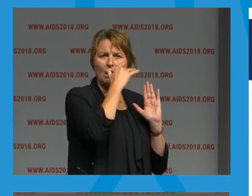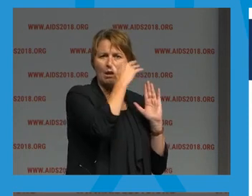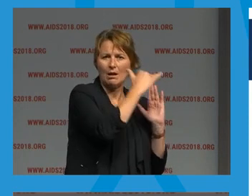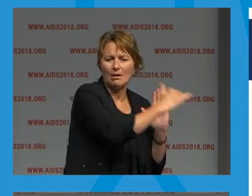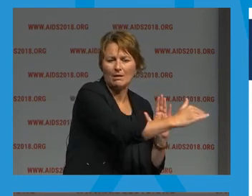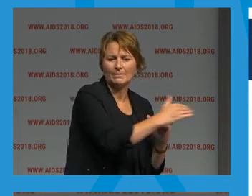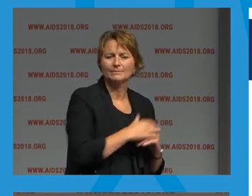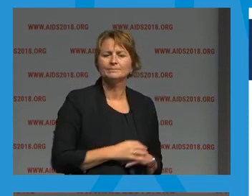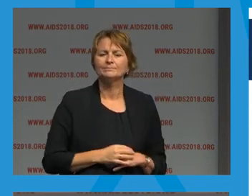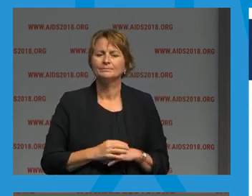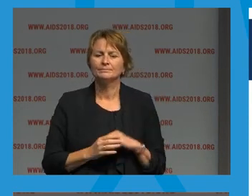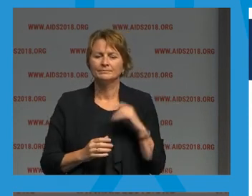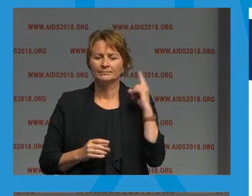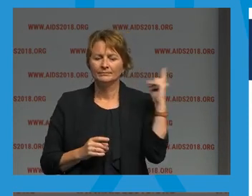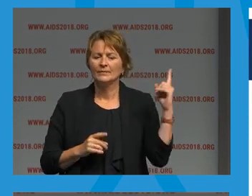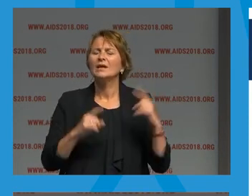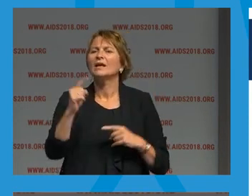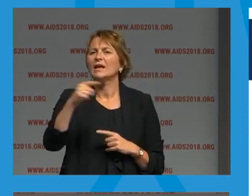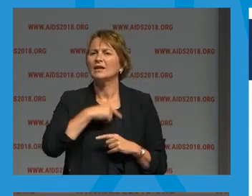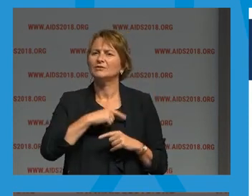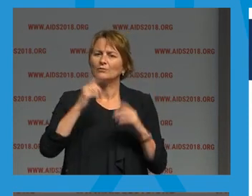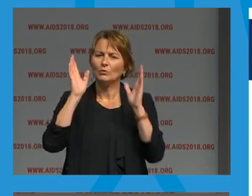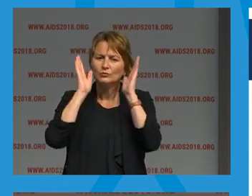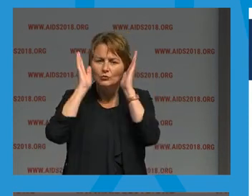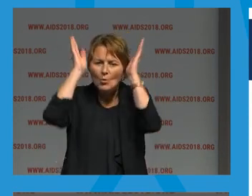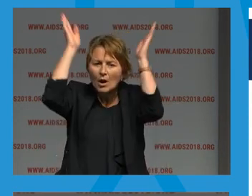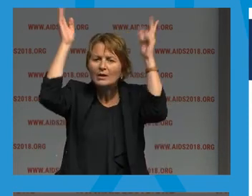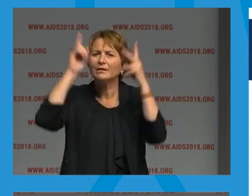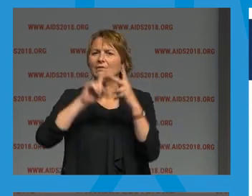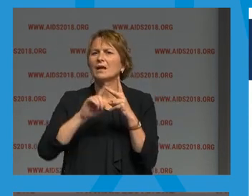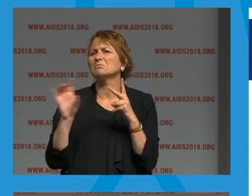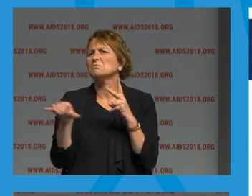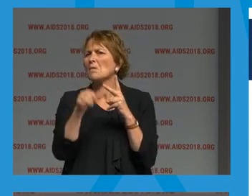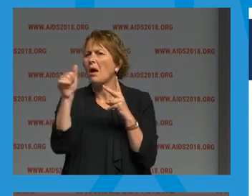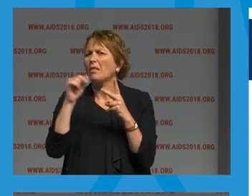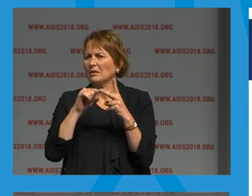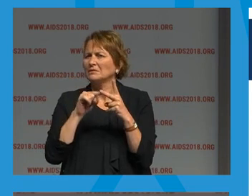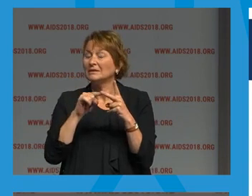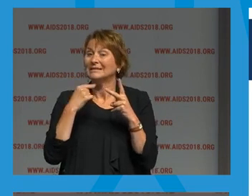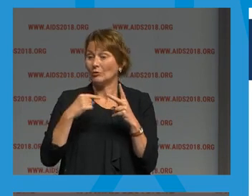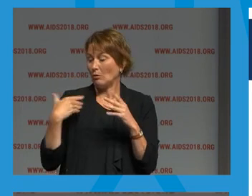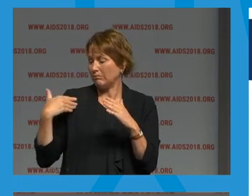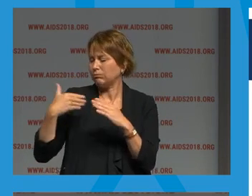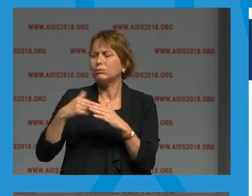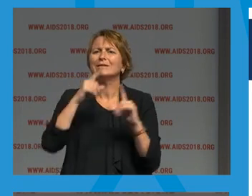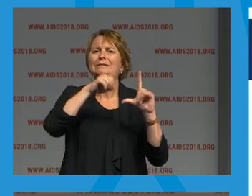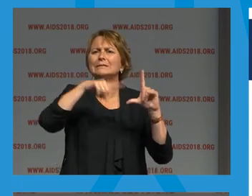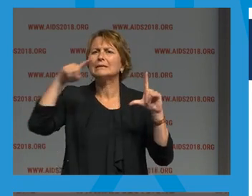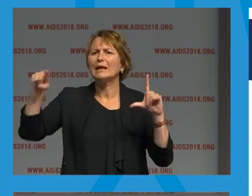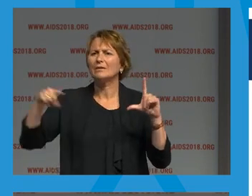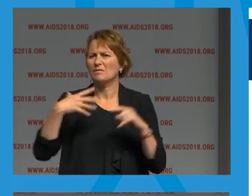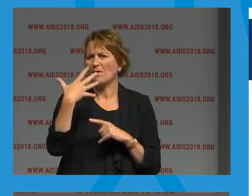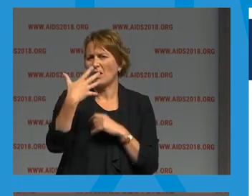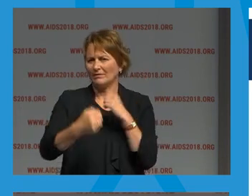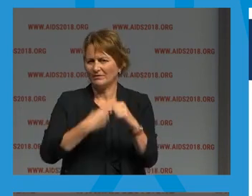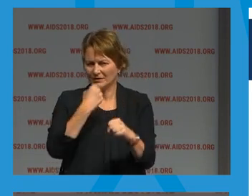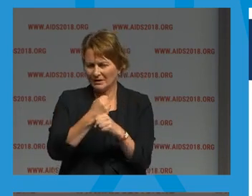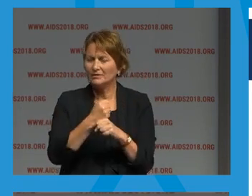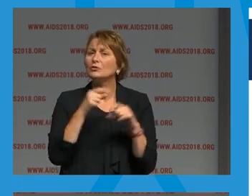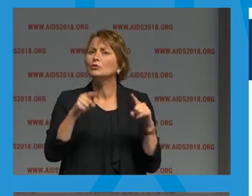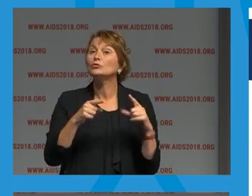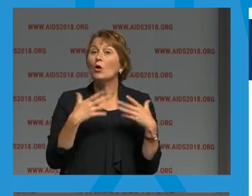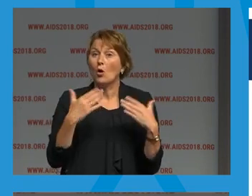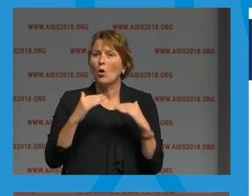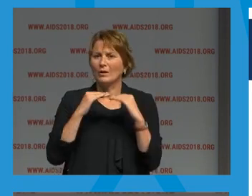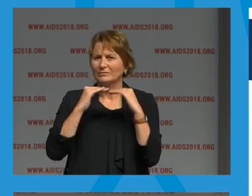from Eswatini, Swaziland, showing just in the last 5 years, because we had a baseline study at the population level